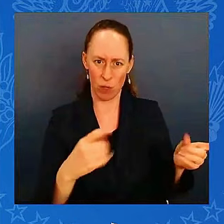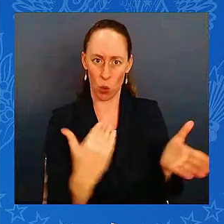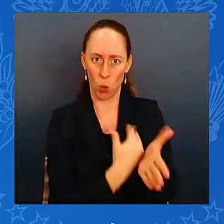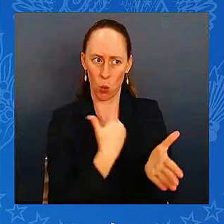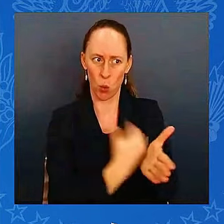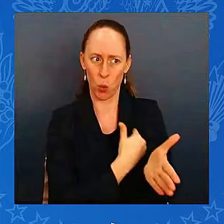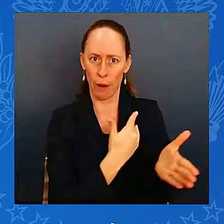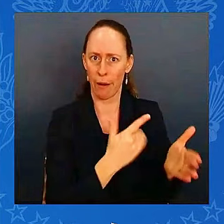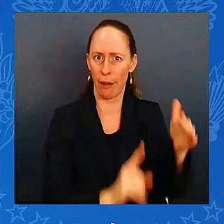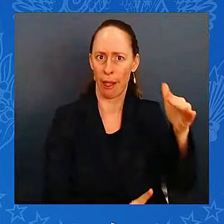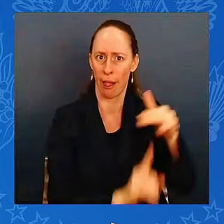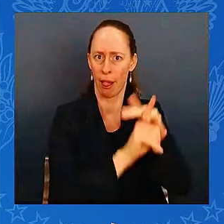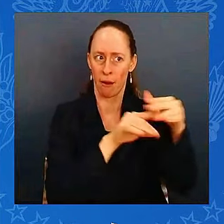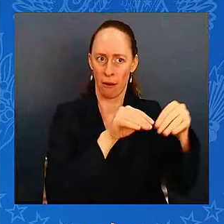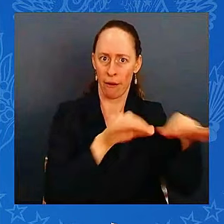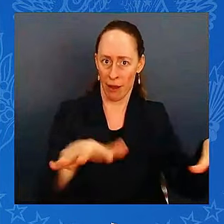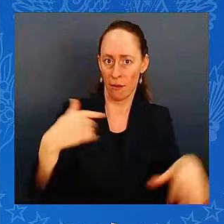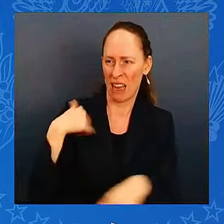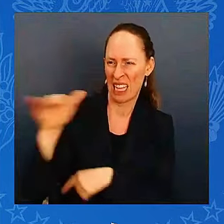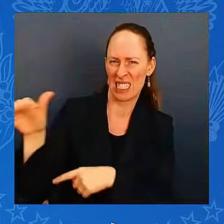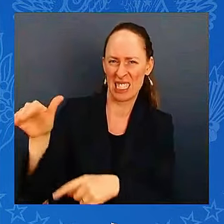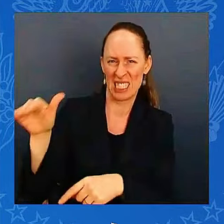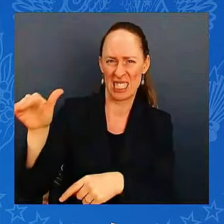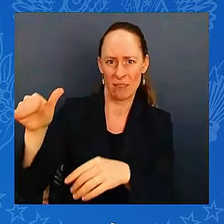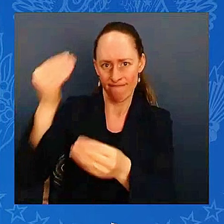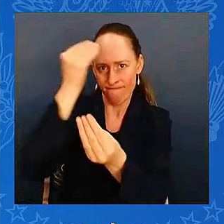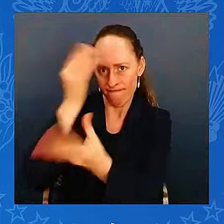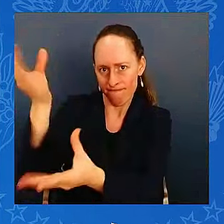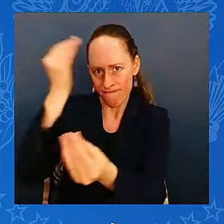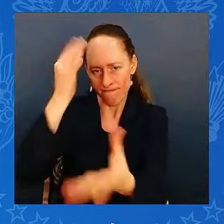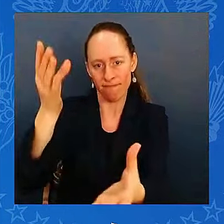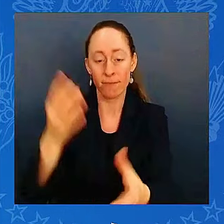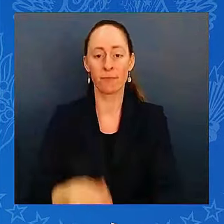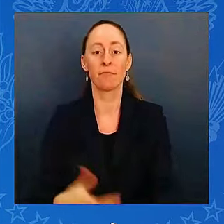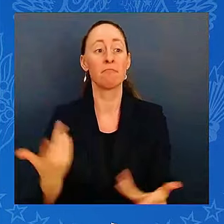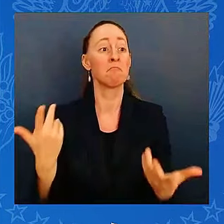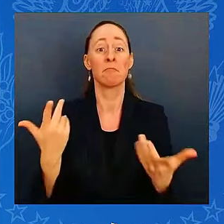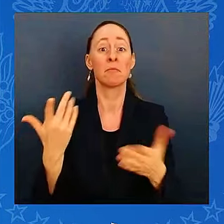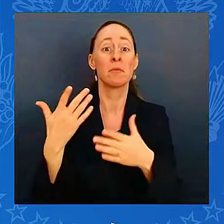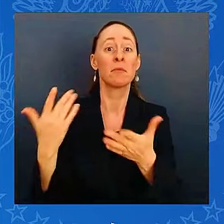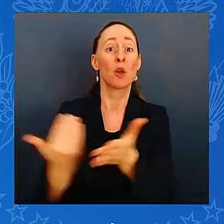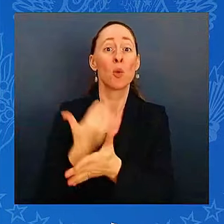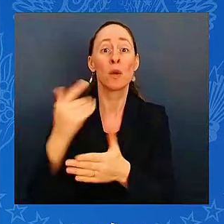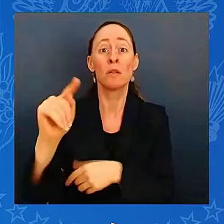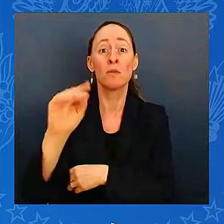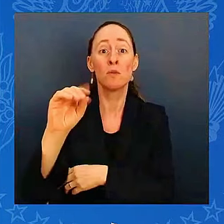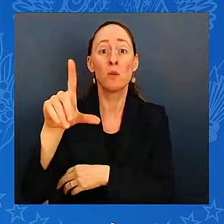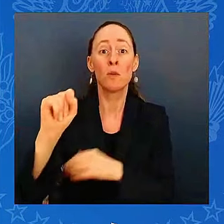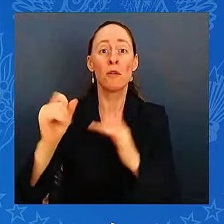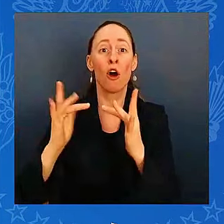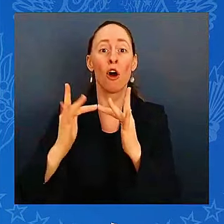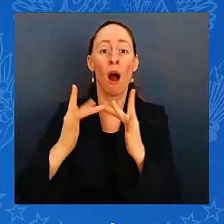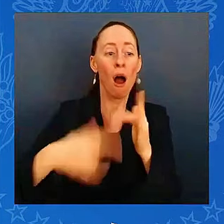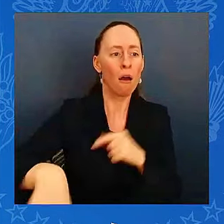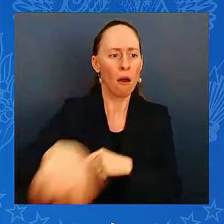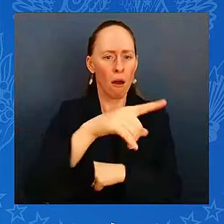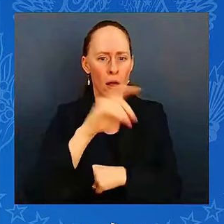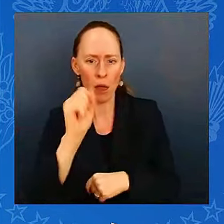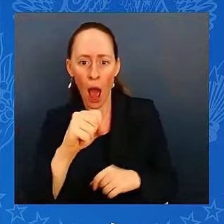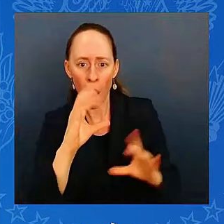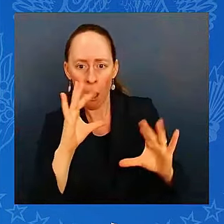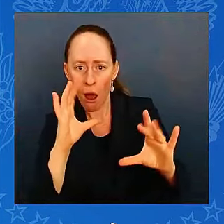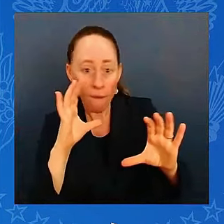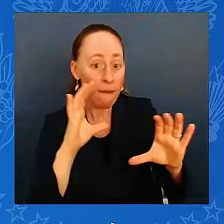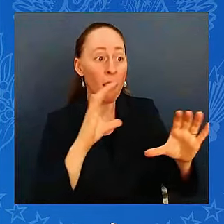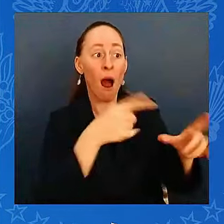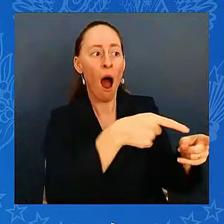scrapes the internet and finds people who are illegally selling precursor chemicals and other substances. Members of this coalition are developing